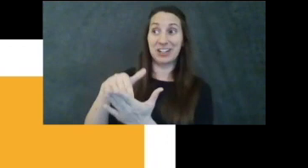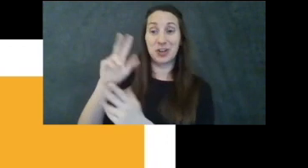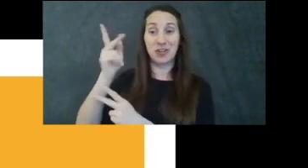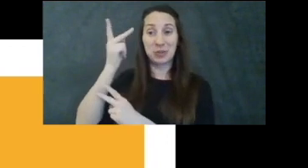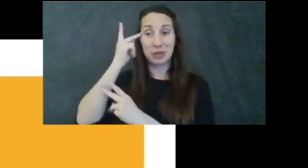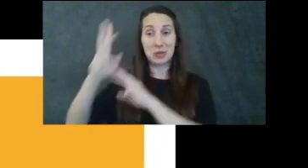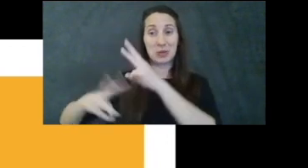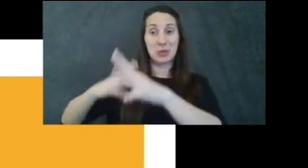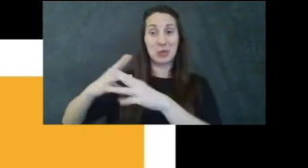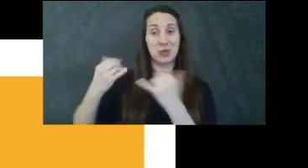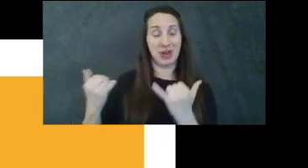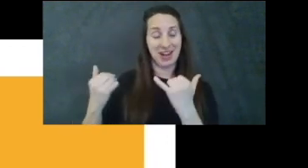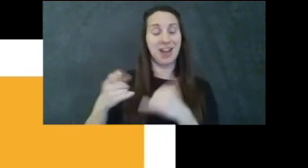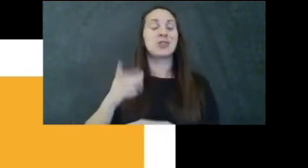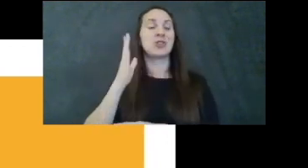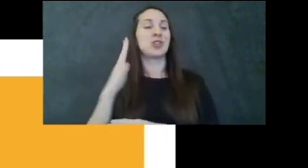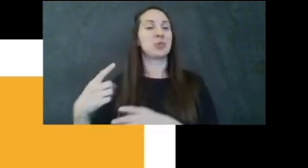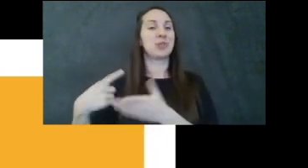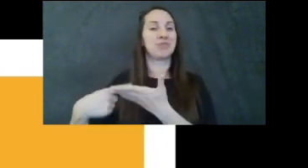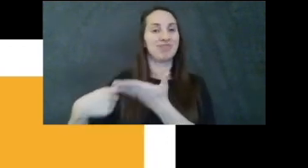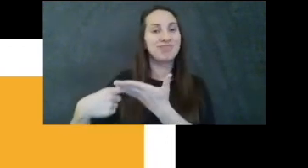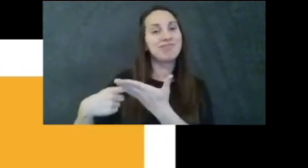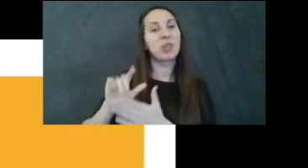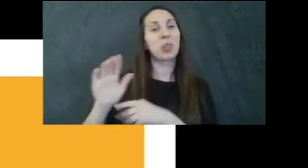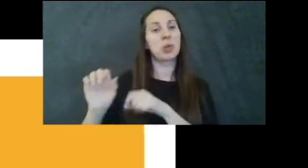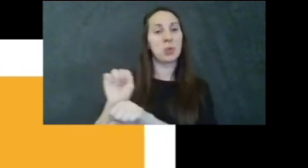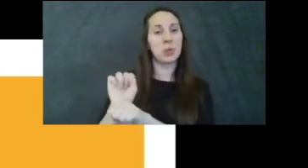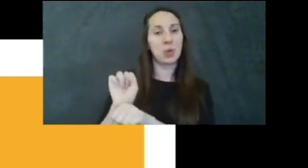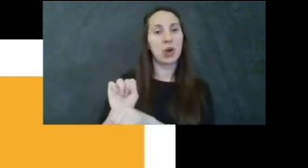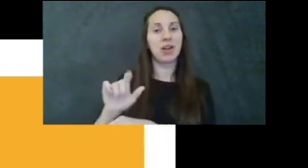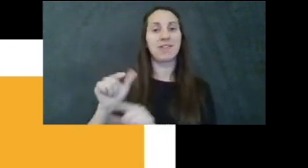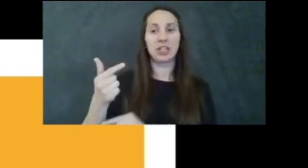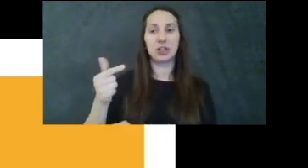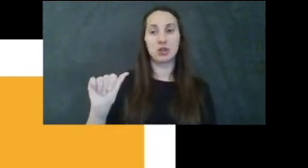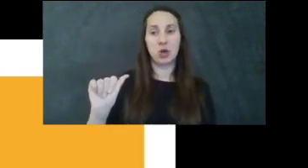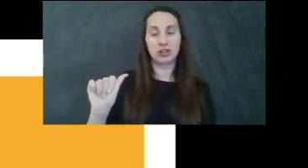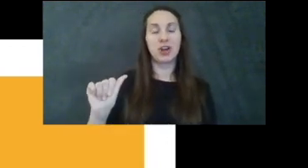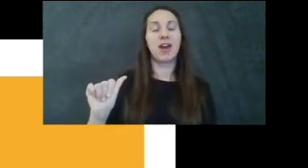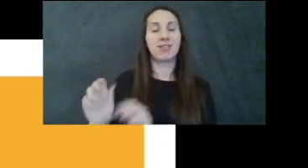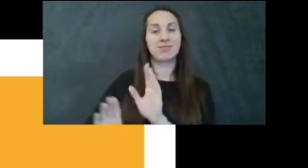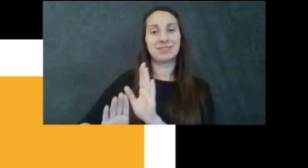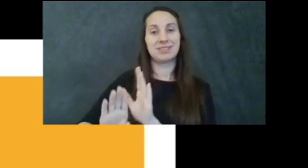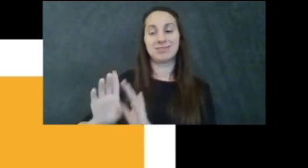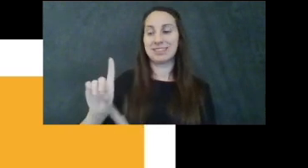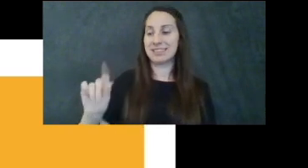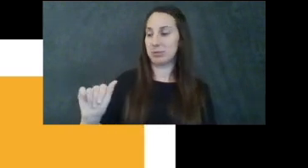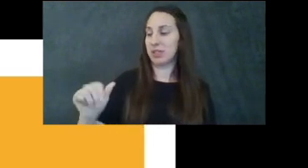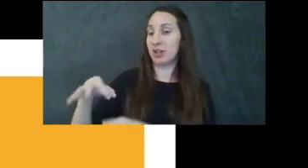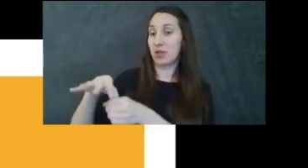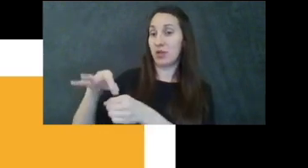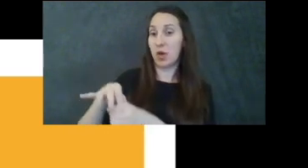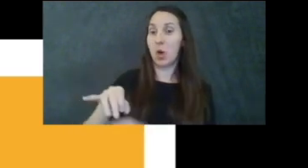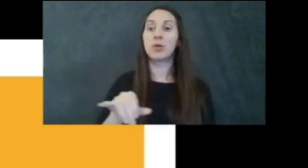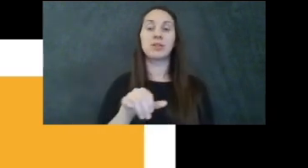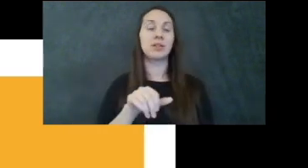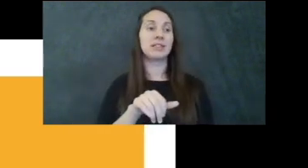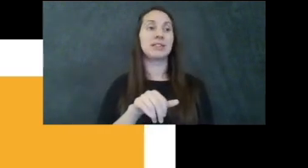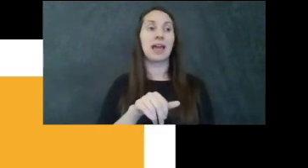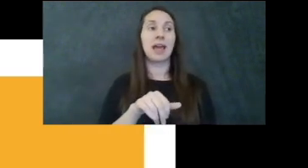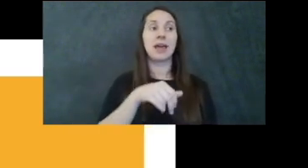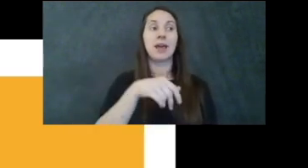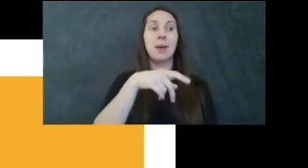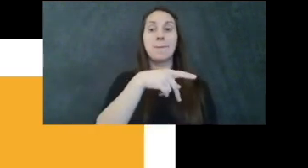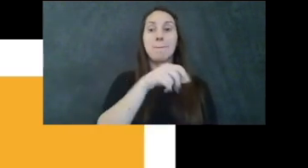days. She will talk about the work of the Georgia Disability Vote Partnership, which is it's a bipartisan and nonpartisan